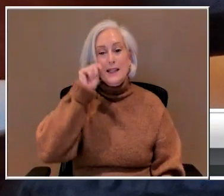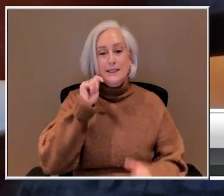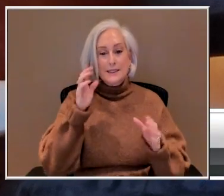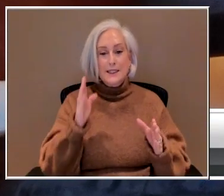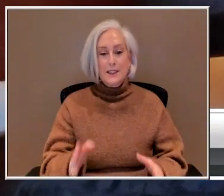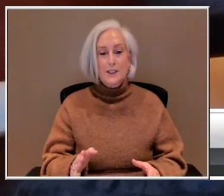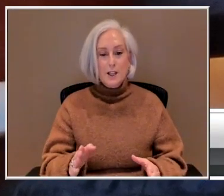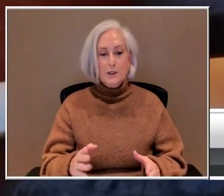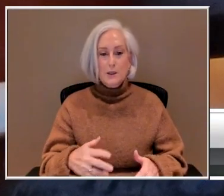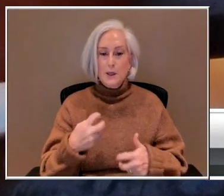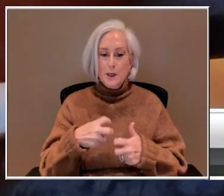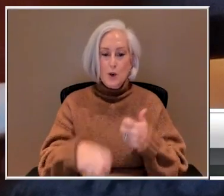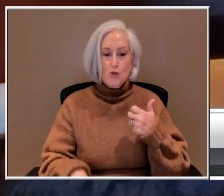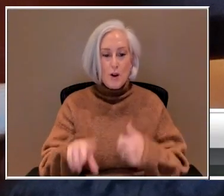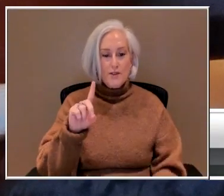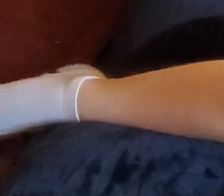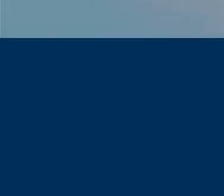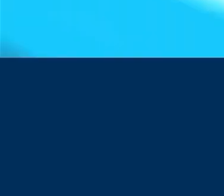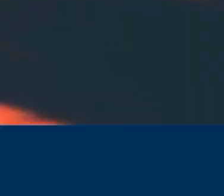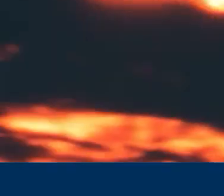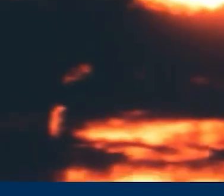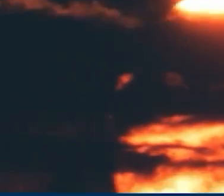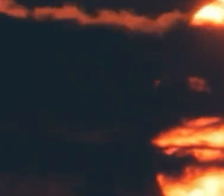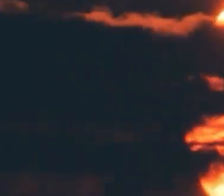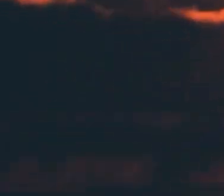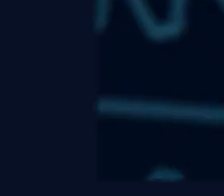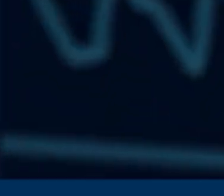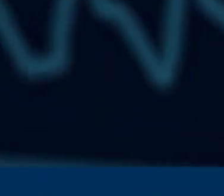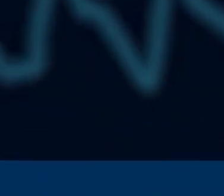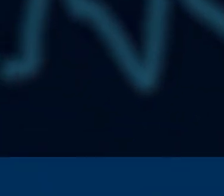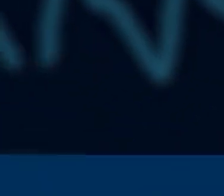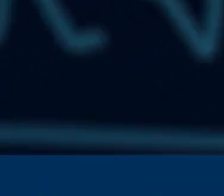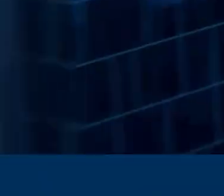a life-changing surgery.